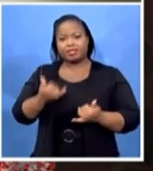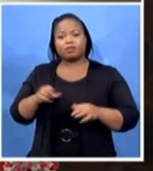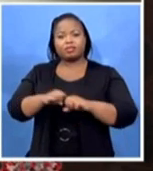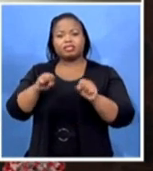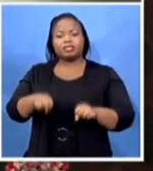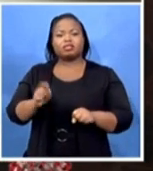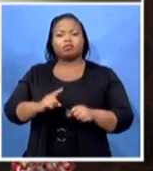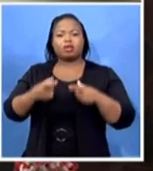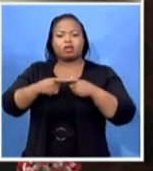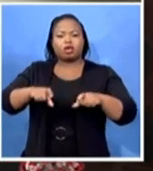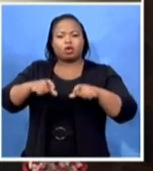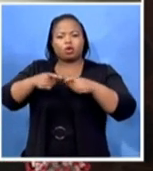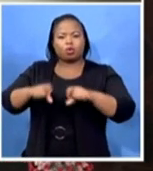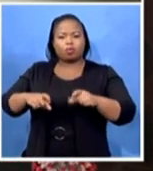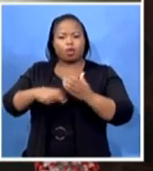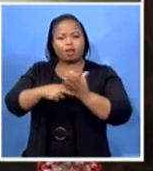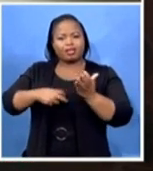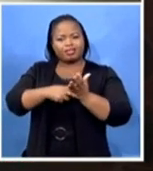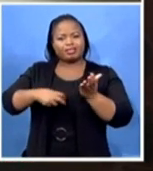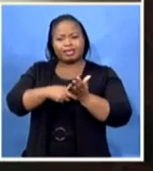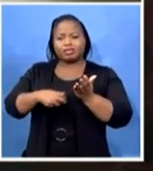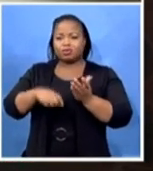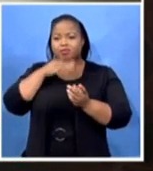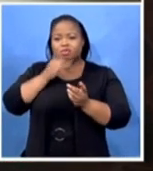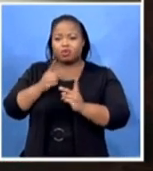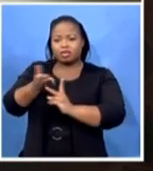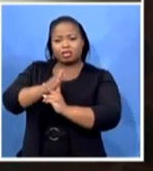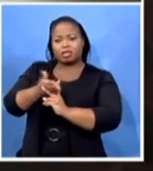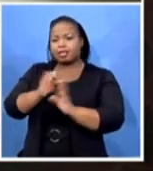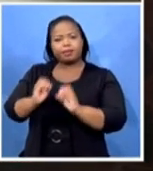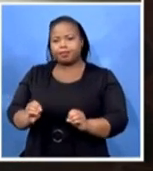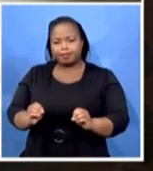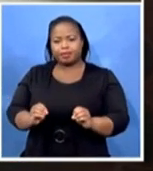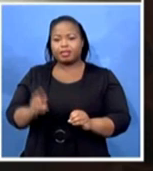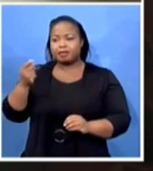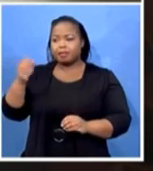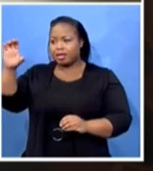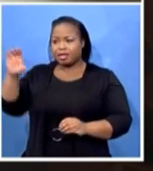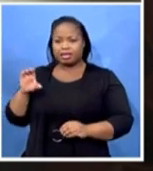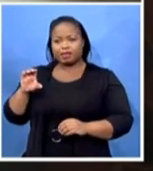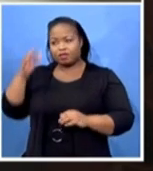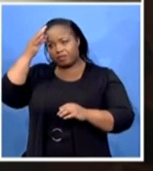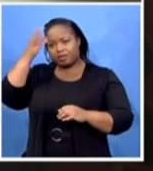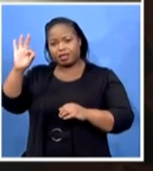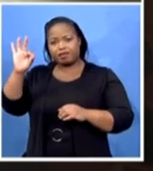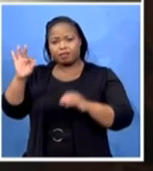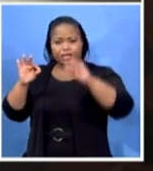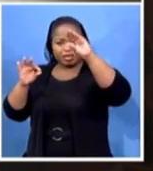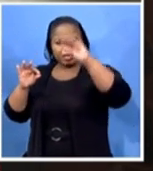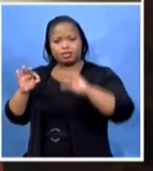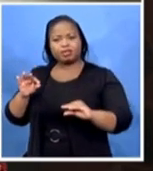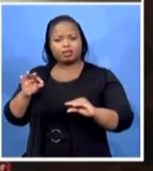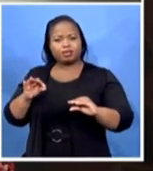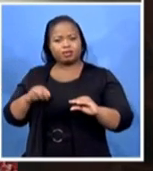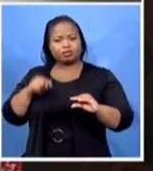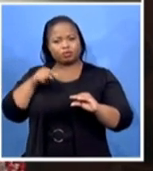no intermediaries in between. The money will come from government directly to you via a coupon,